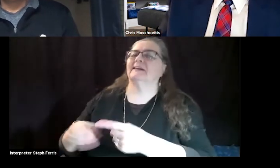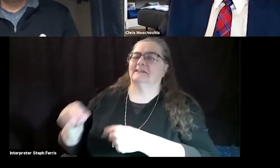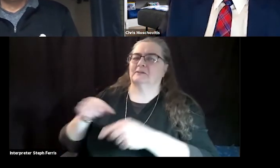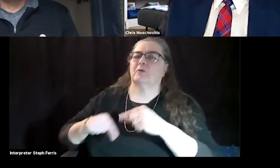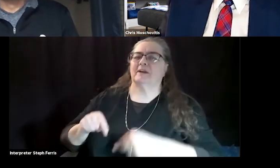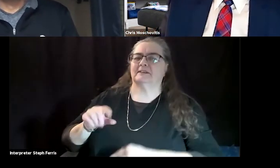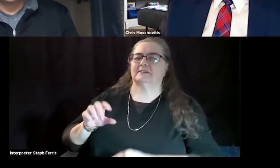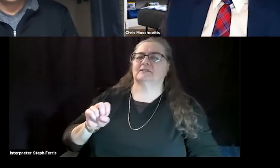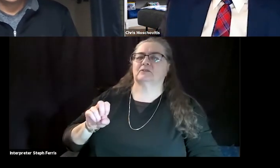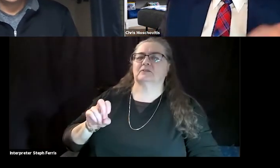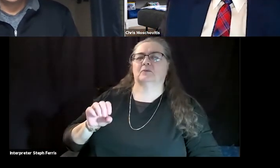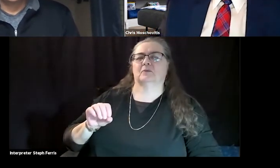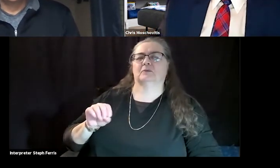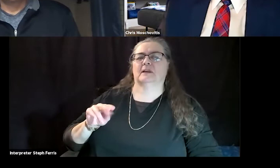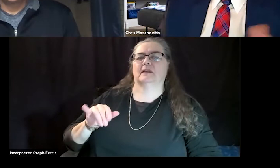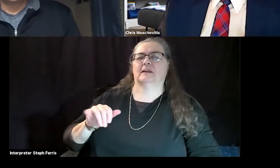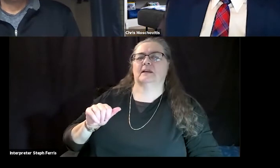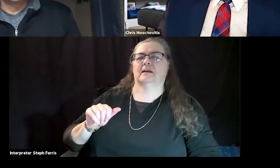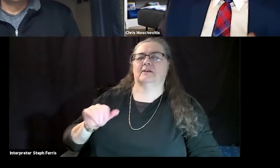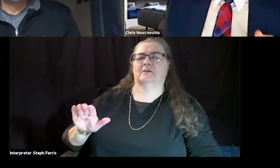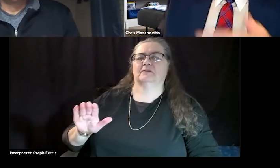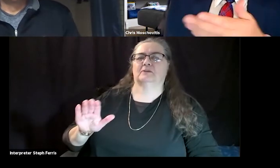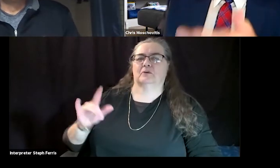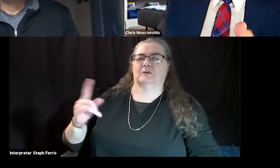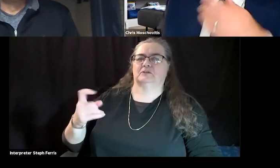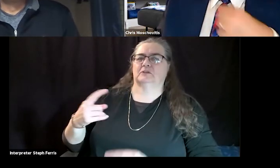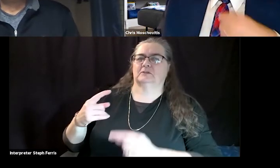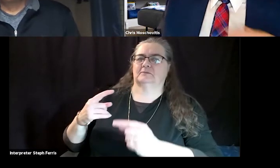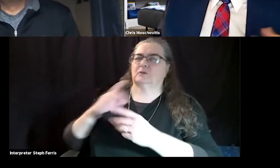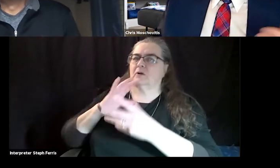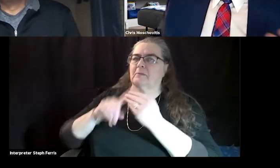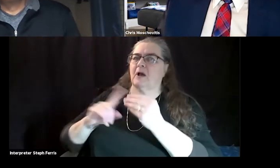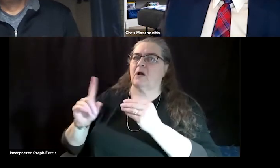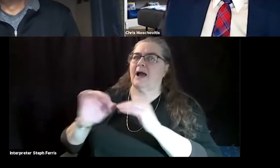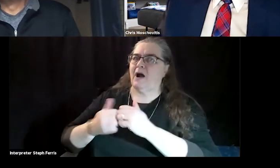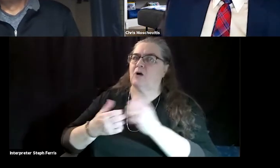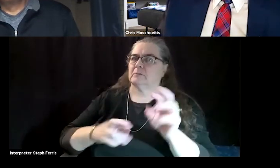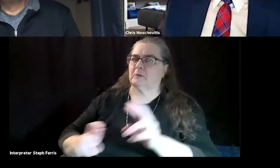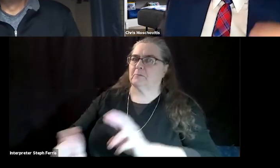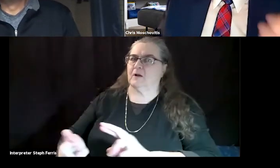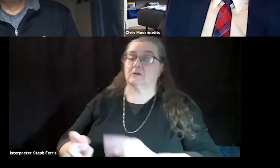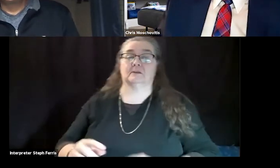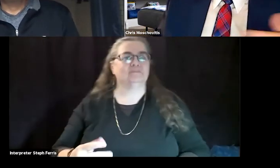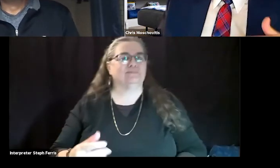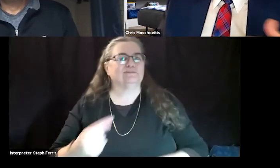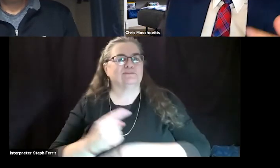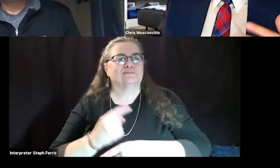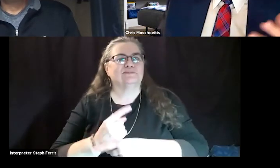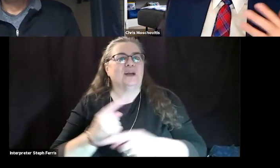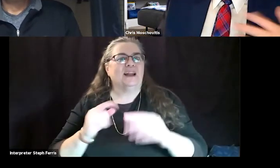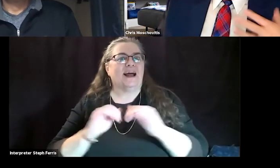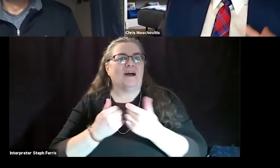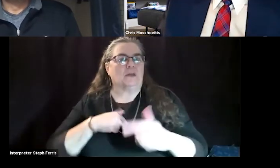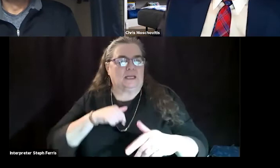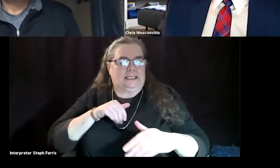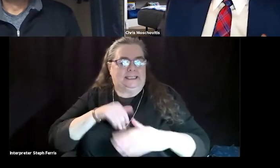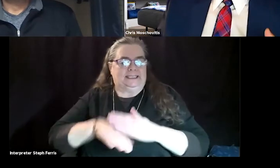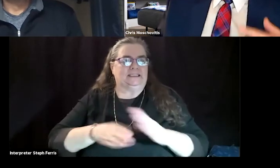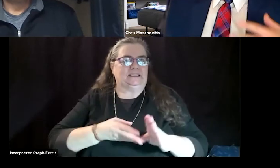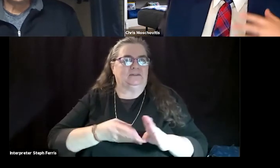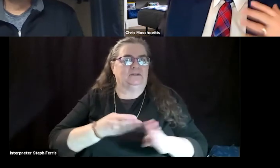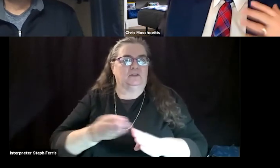for. Right. Yeah, in the question of how do you get into this field, like just get into this field because we need